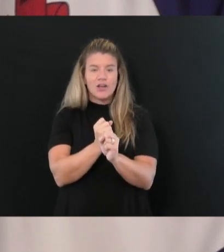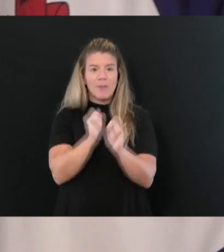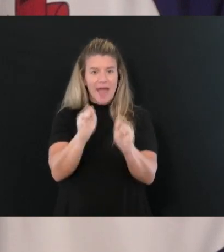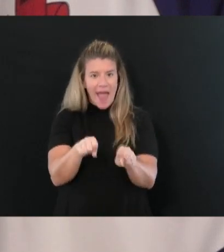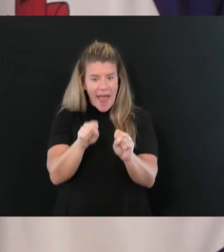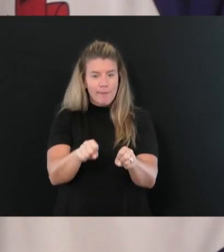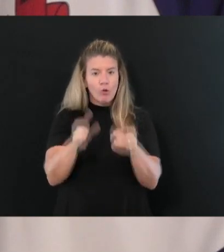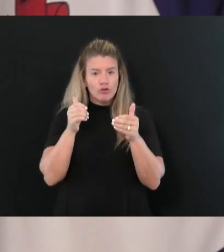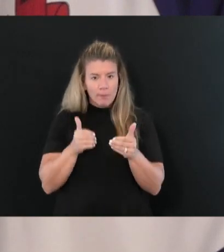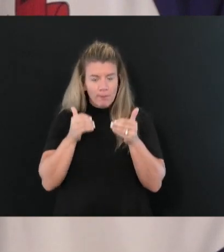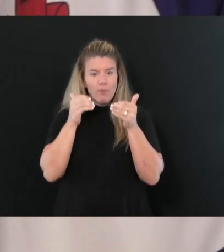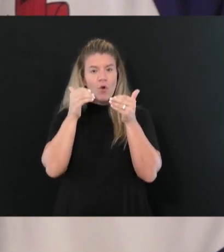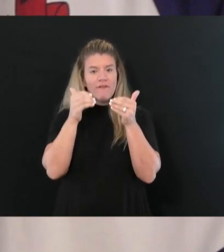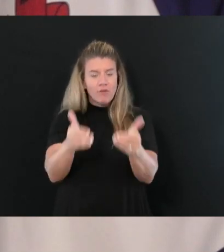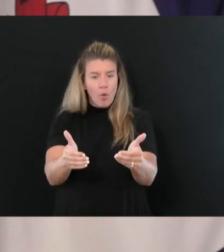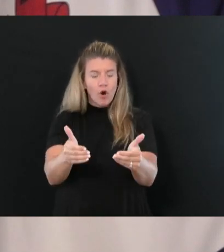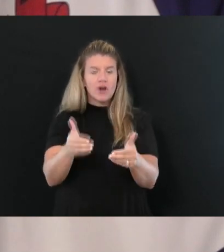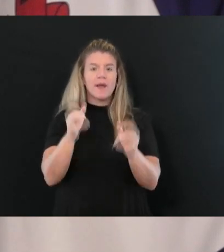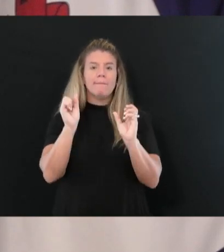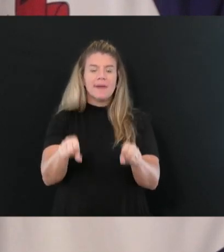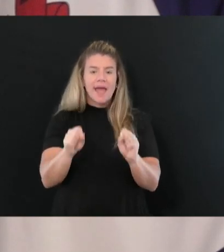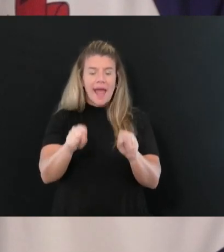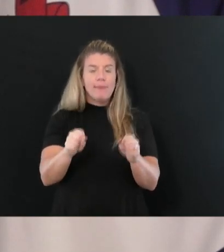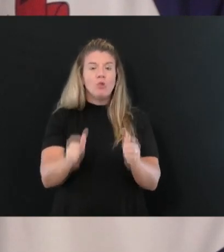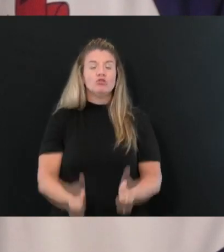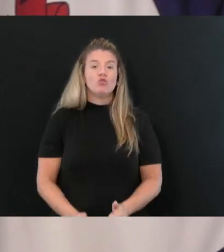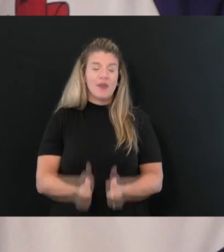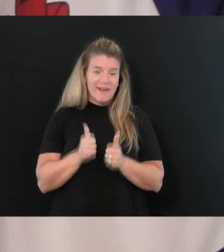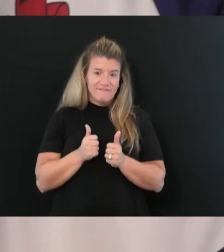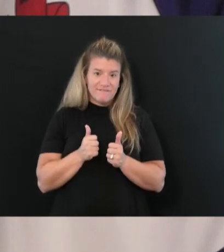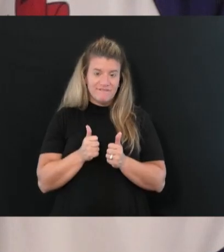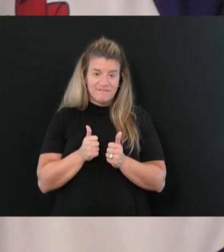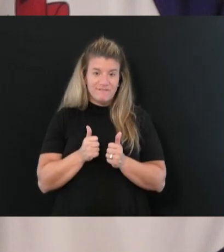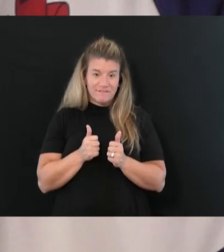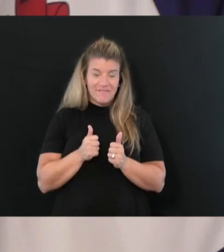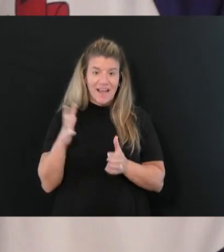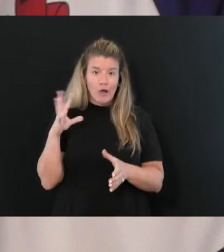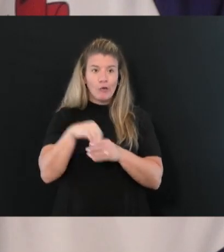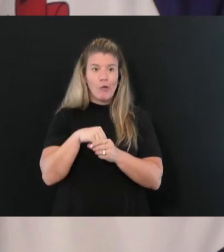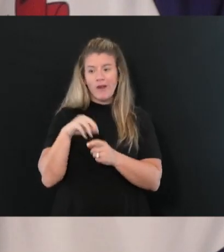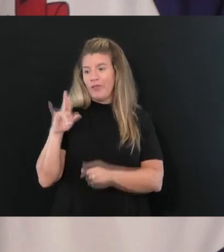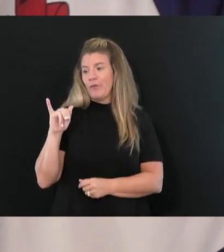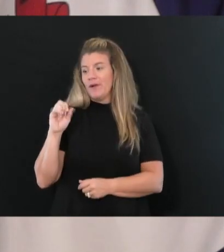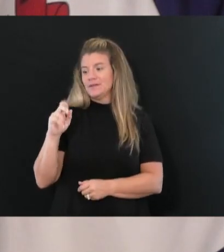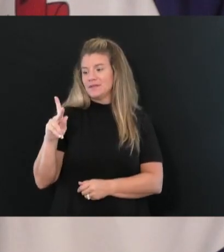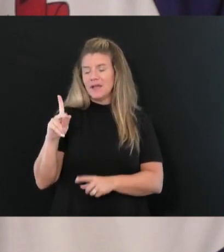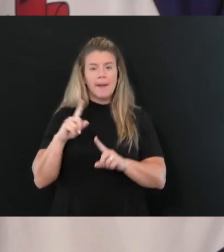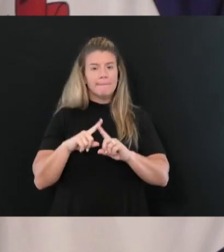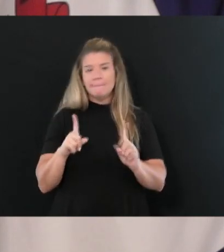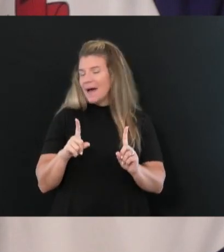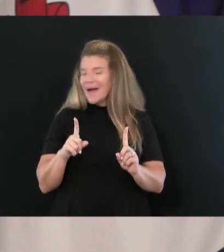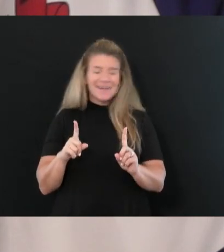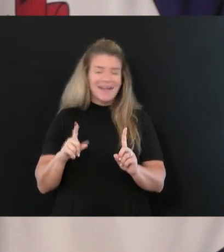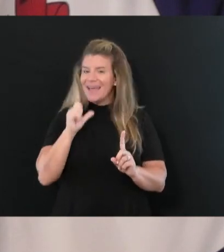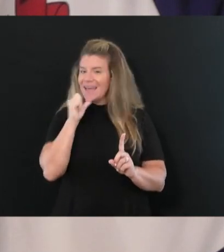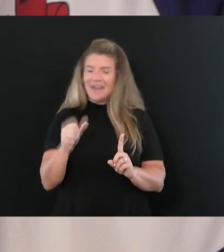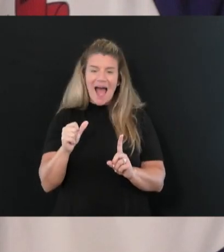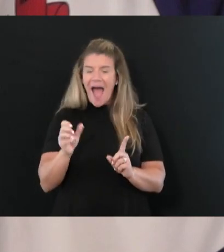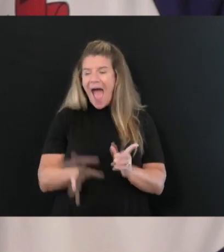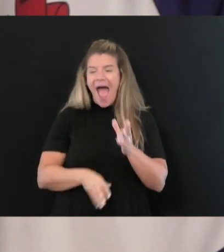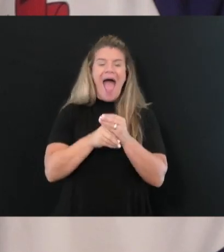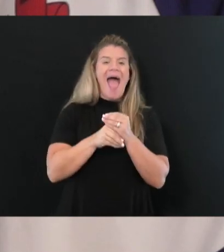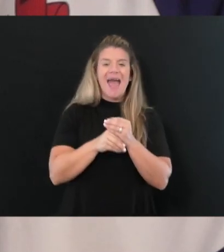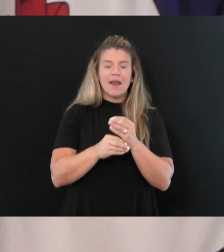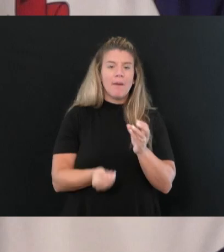move forward and still be able to live with the risk, but not put our kids and put our people at